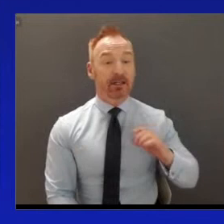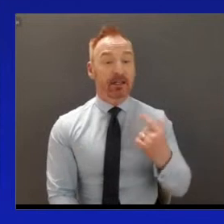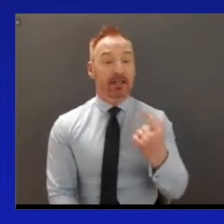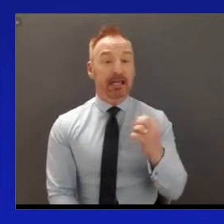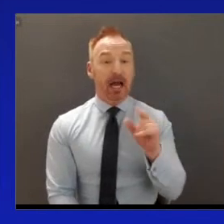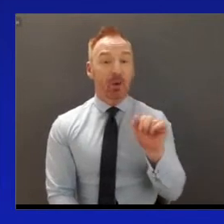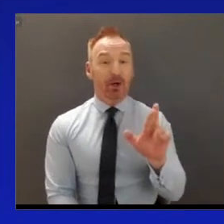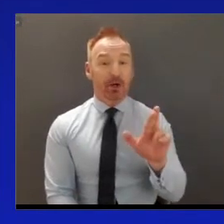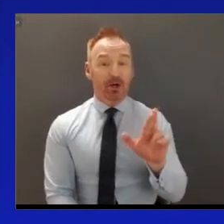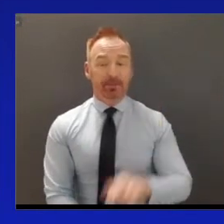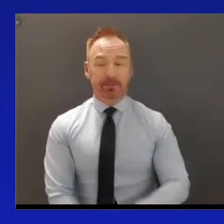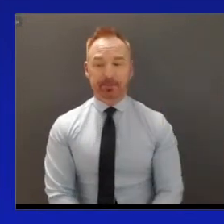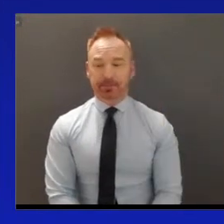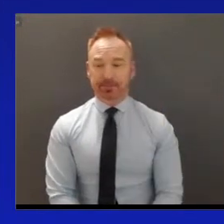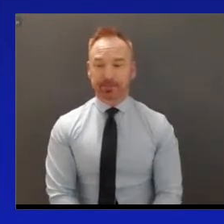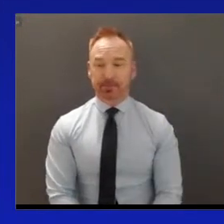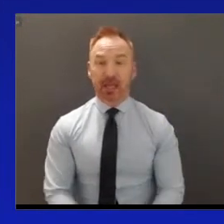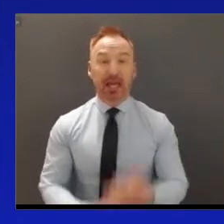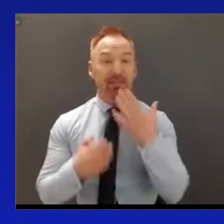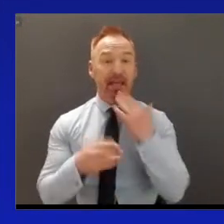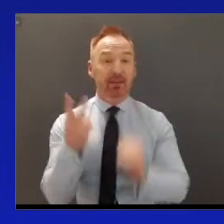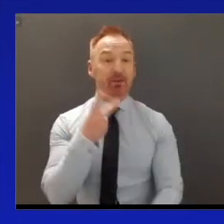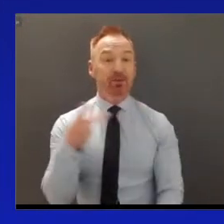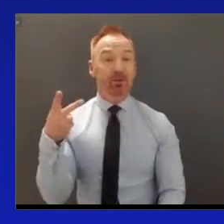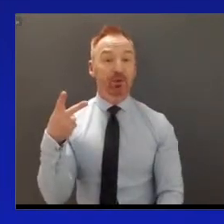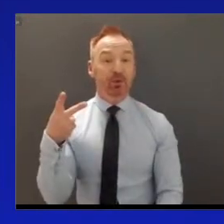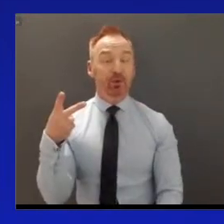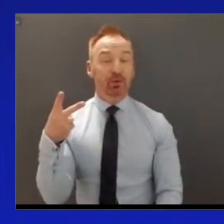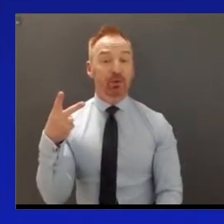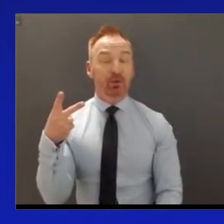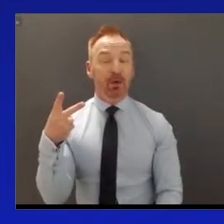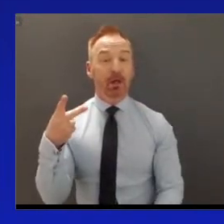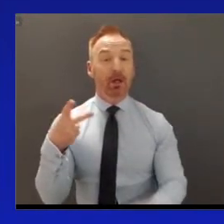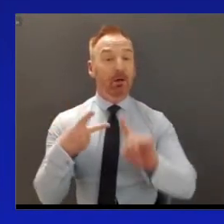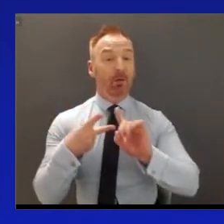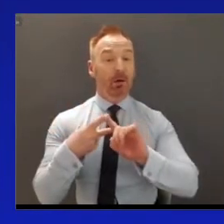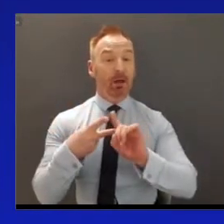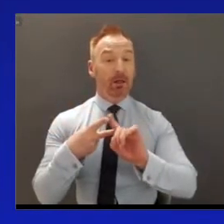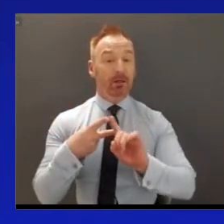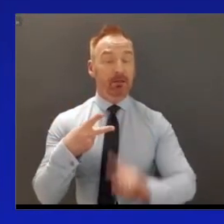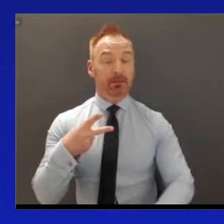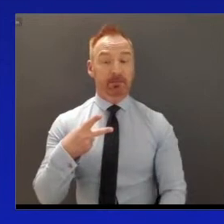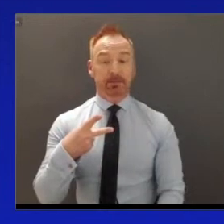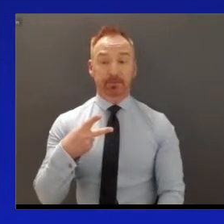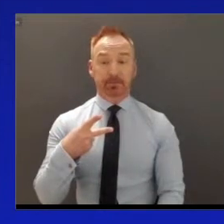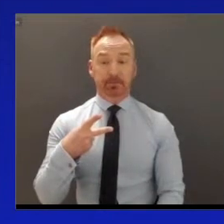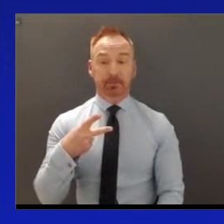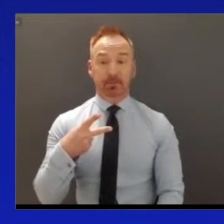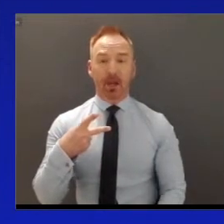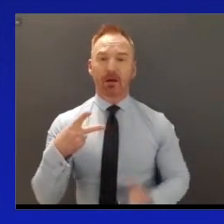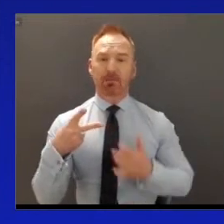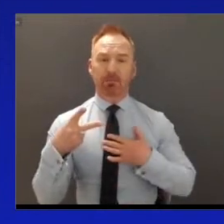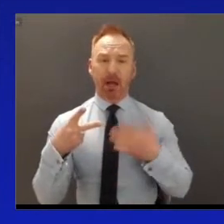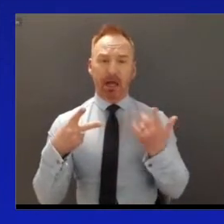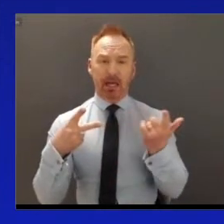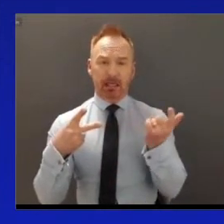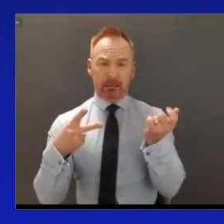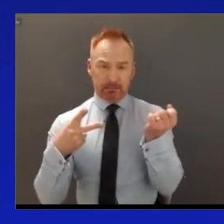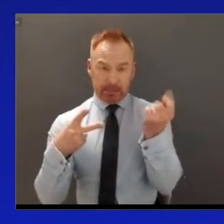Thank you. There's 2 things I wanted to ask about. One is about, I understand with